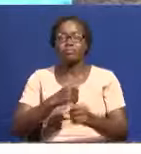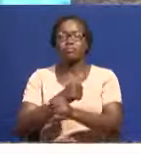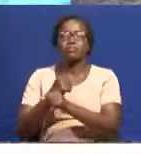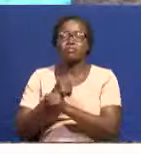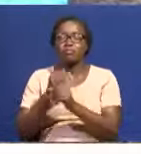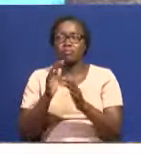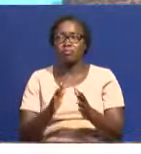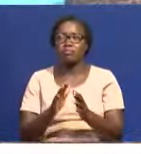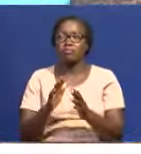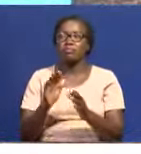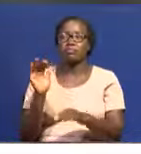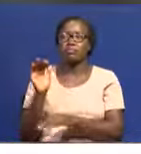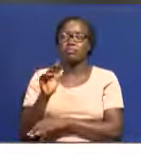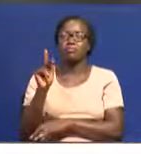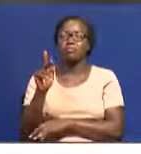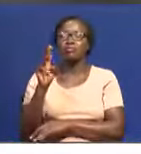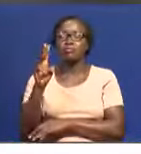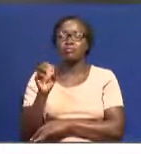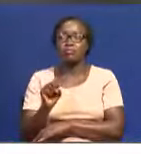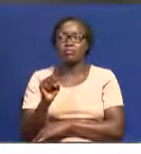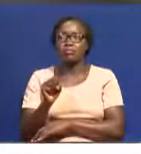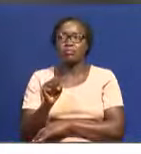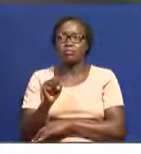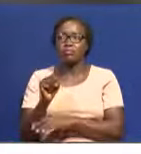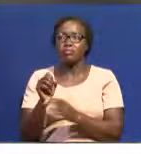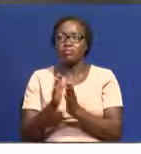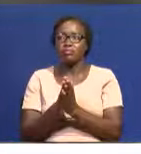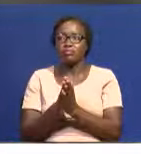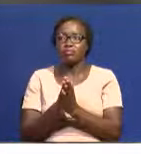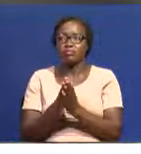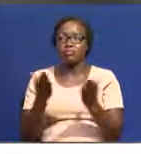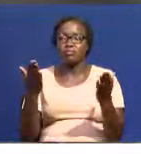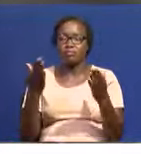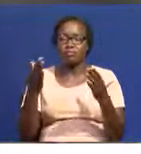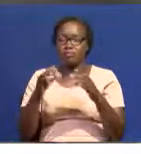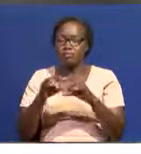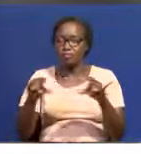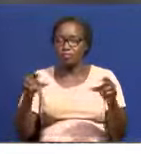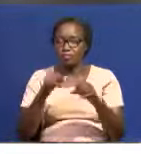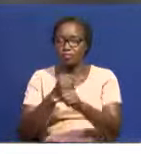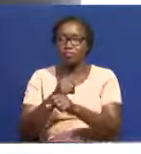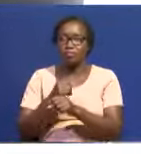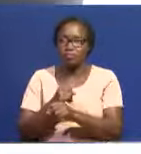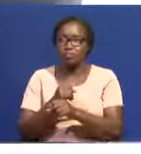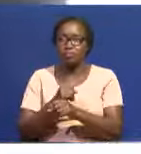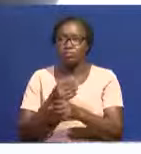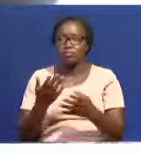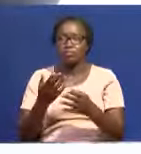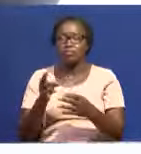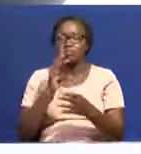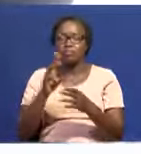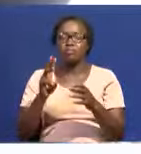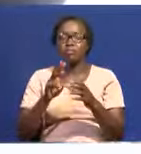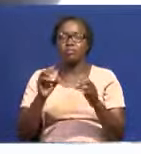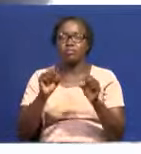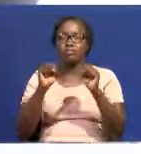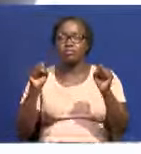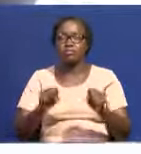have urged the Kenya Wildlife Service to install a synergy within the beaches to help protect the marine ecosystem and promote